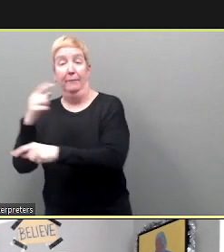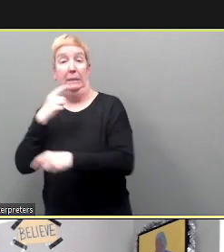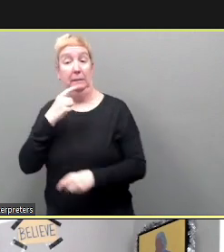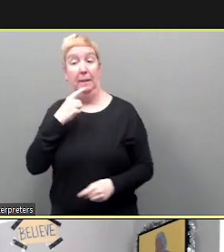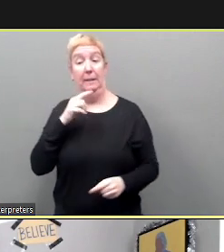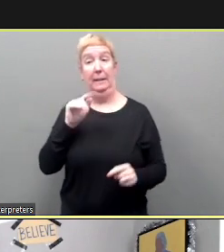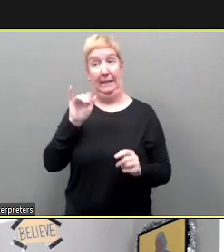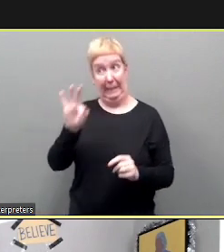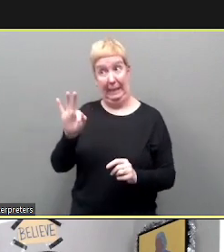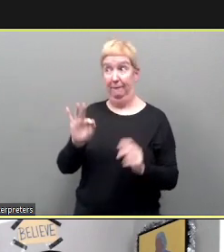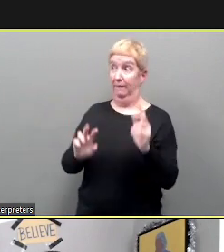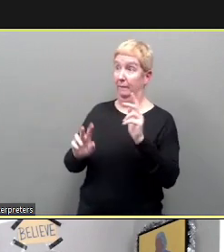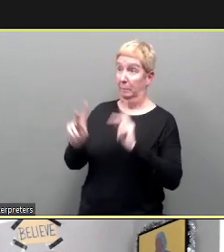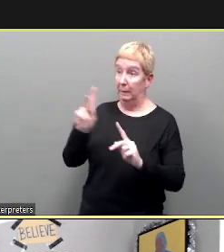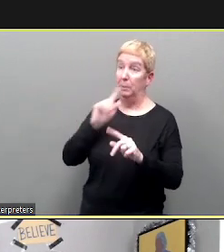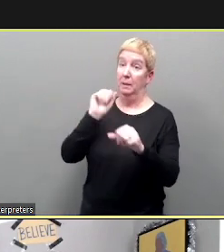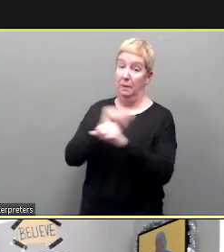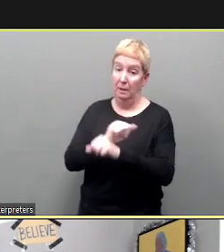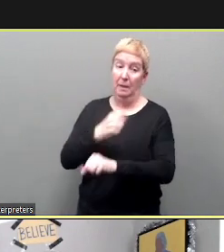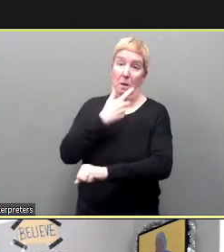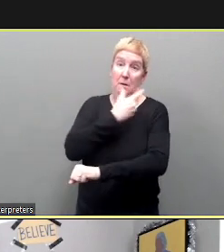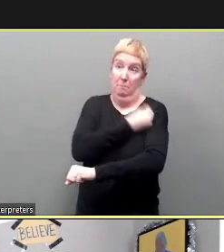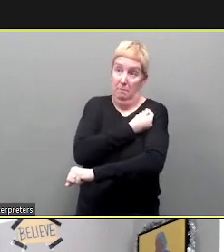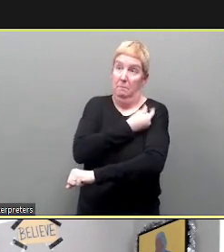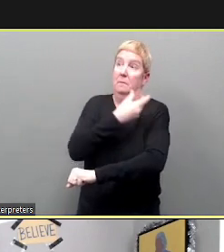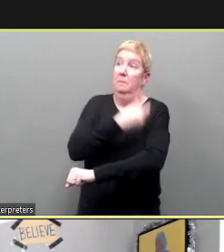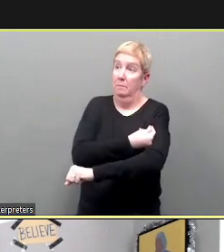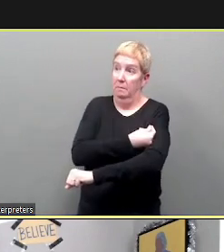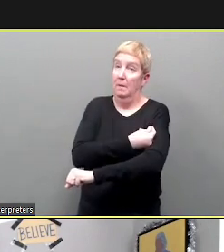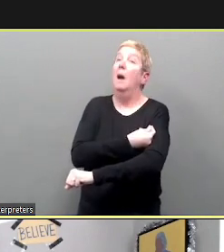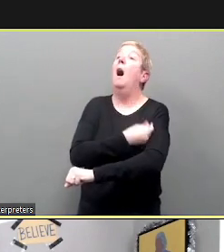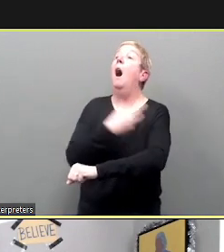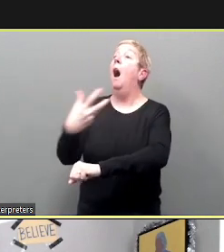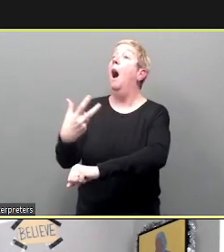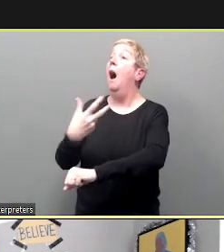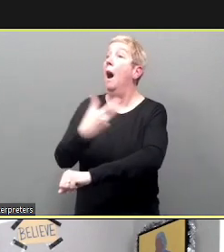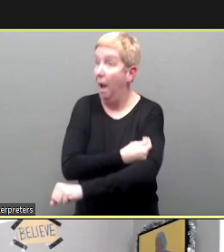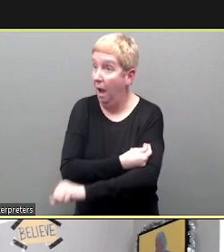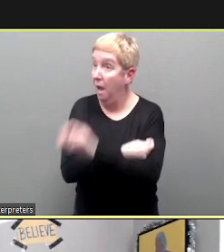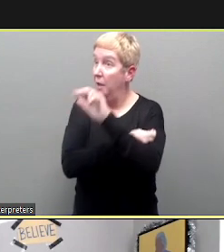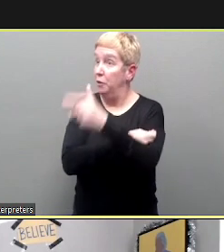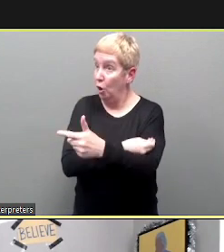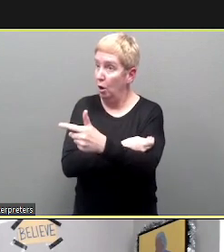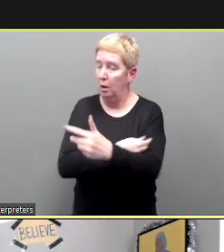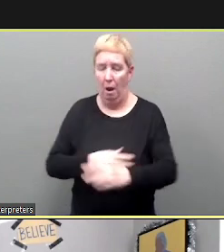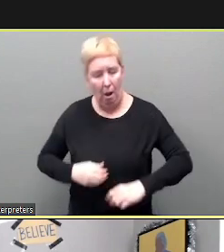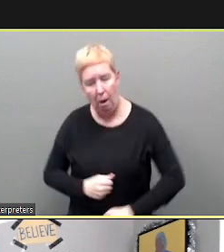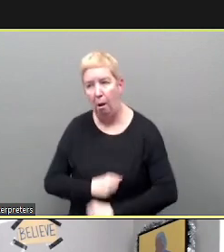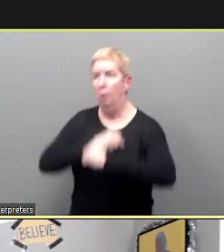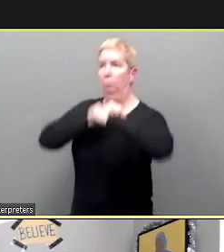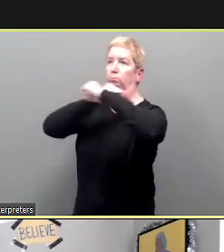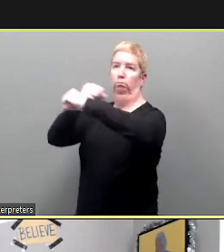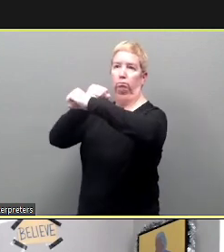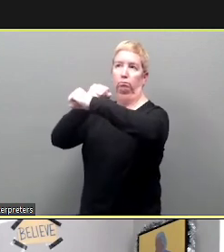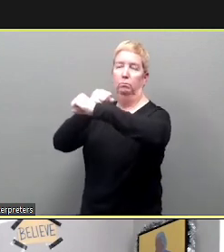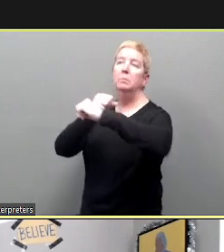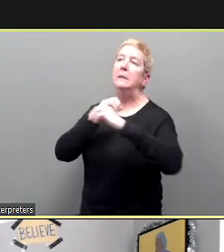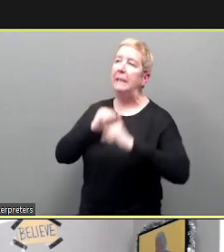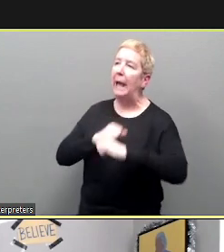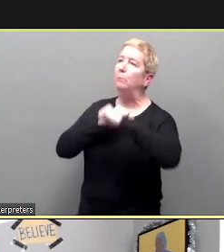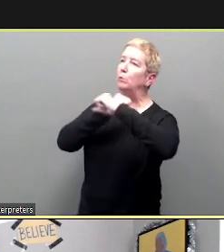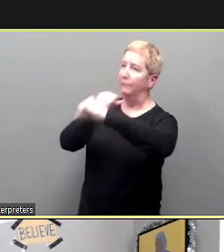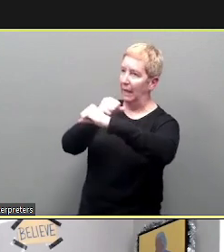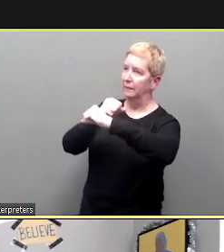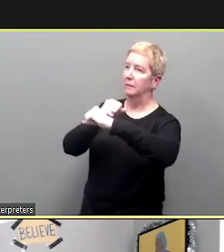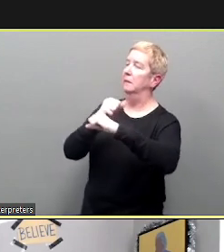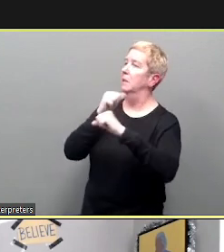vaccinated and then get boosted have a much higher rate of being able to prevent getting